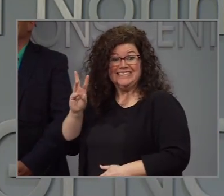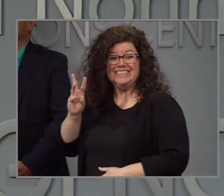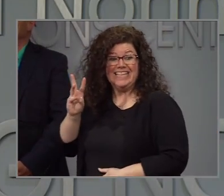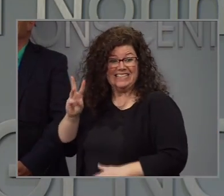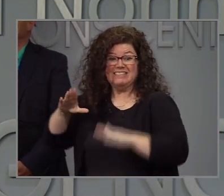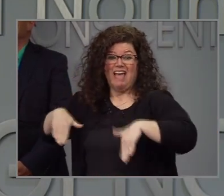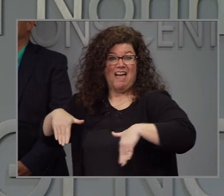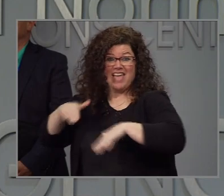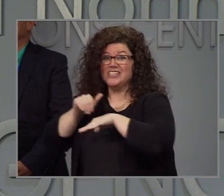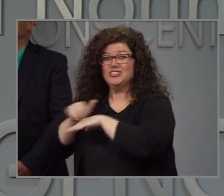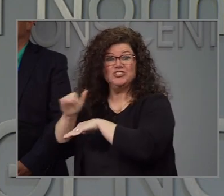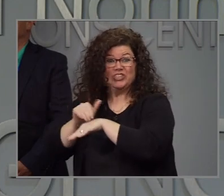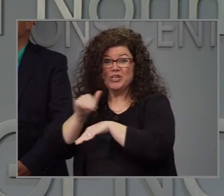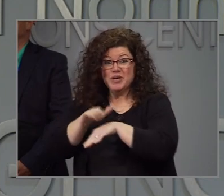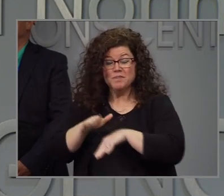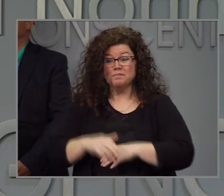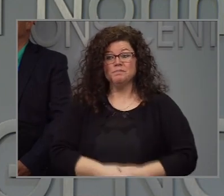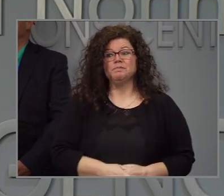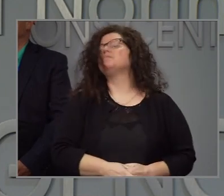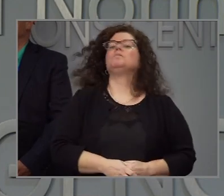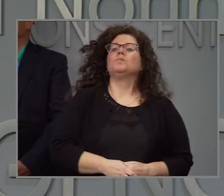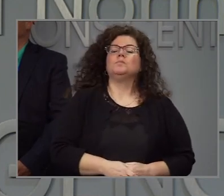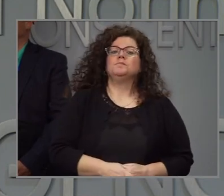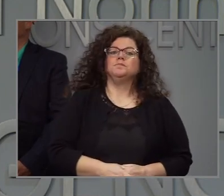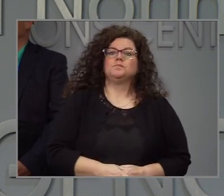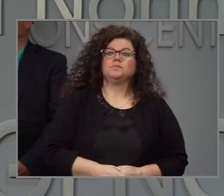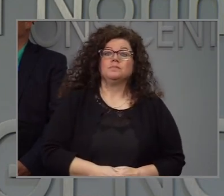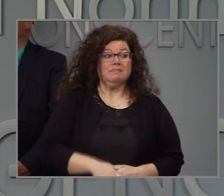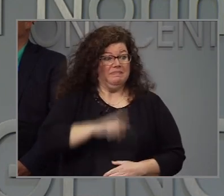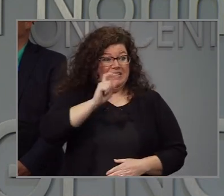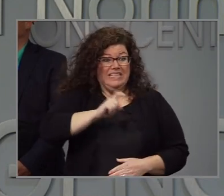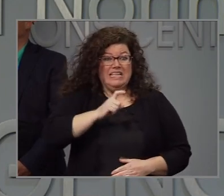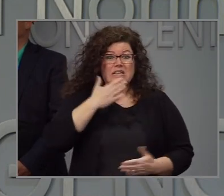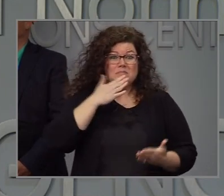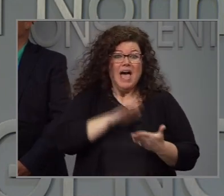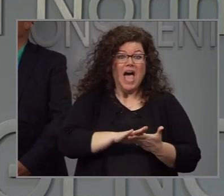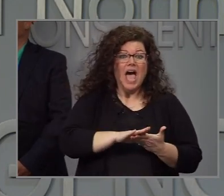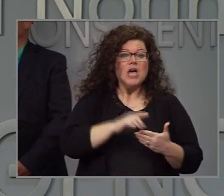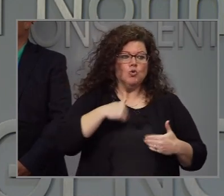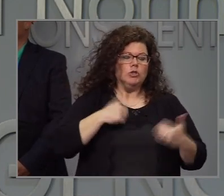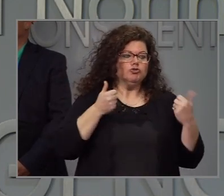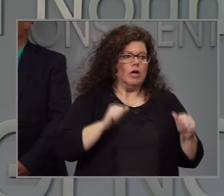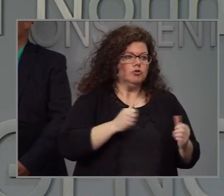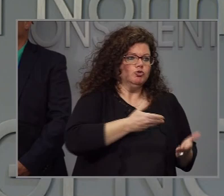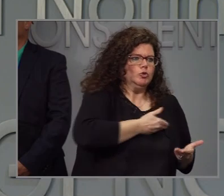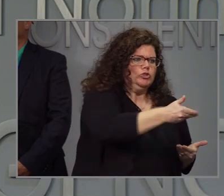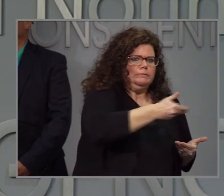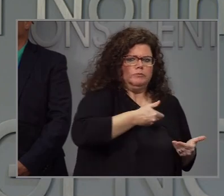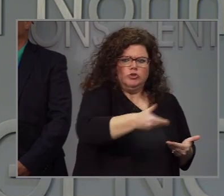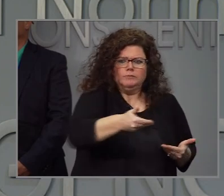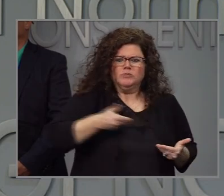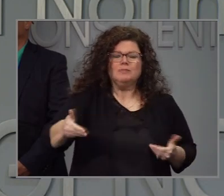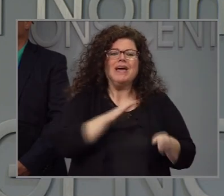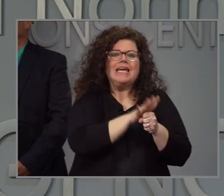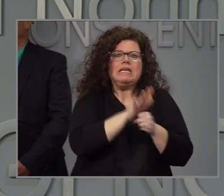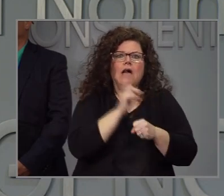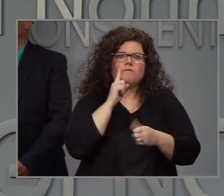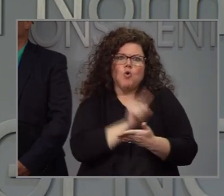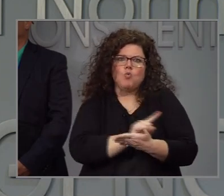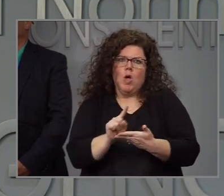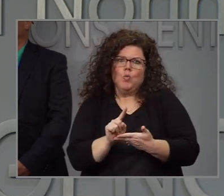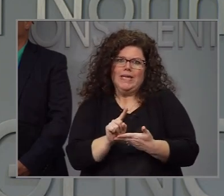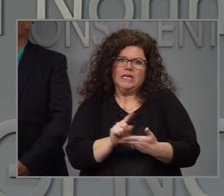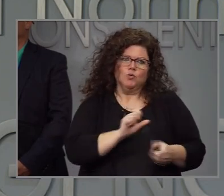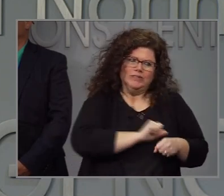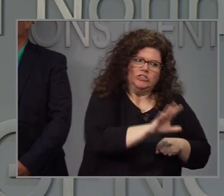as possible, working with the requester to fill their critical needs for the next 7 days. The CERT logistics team